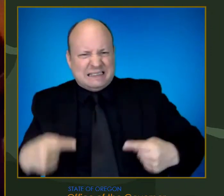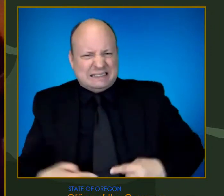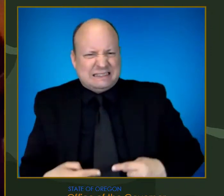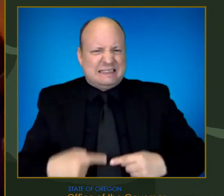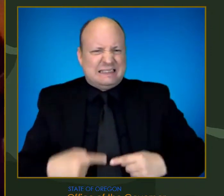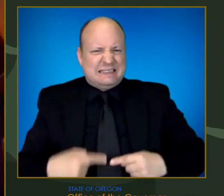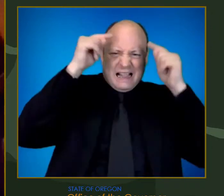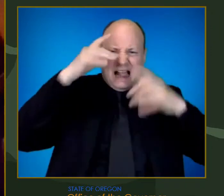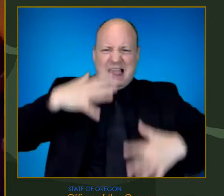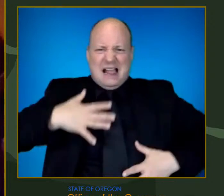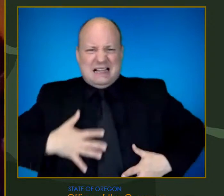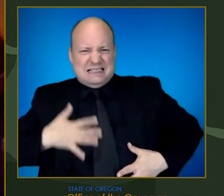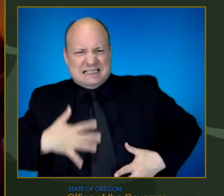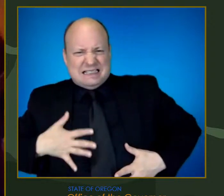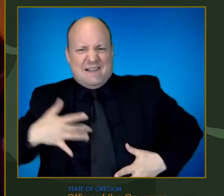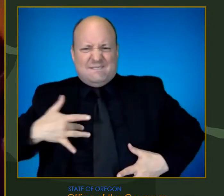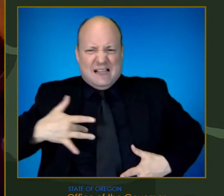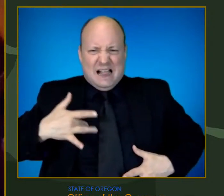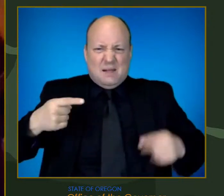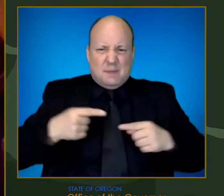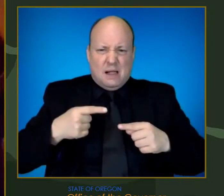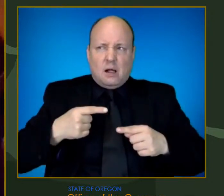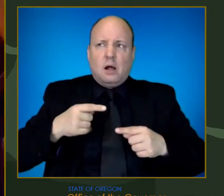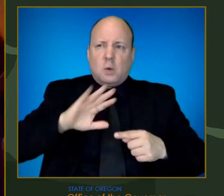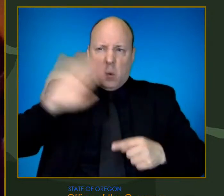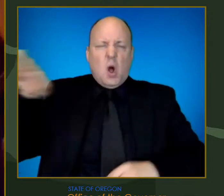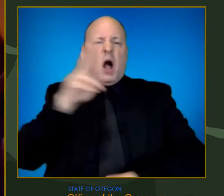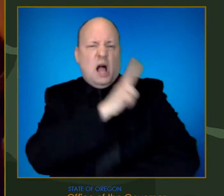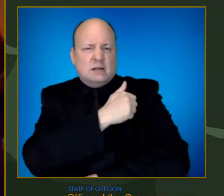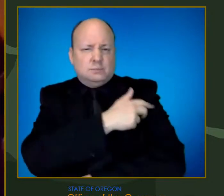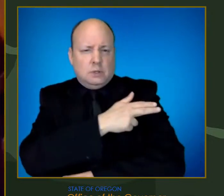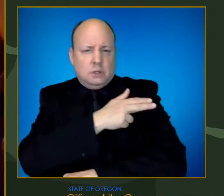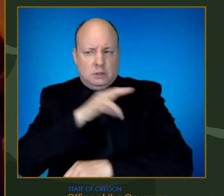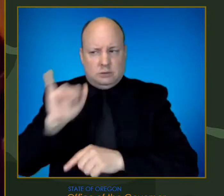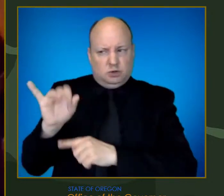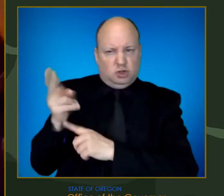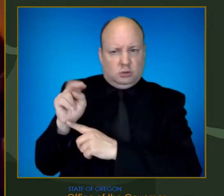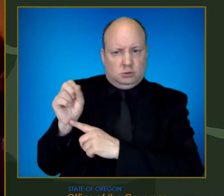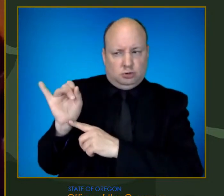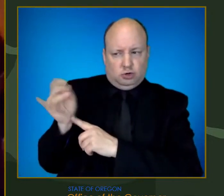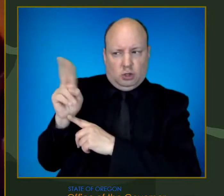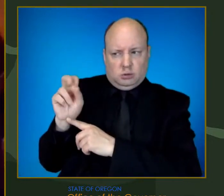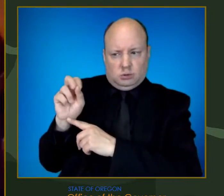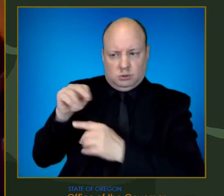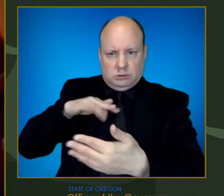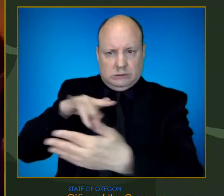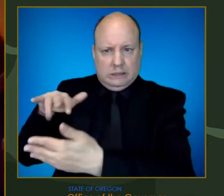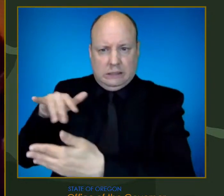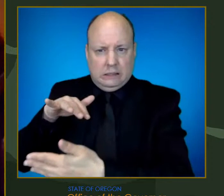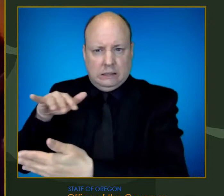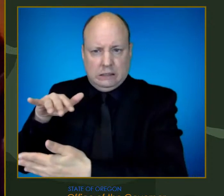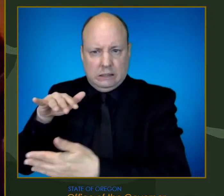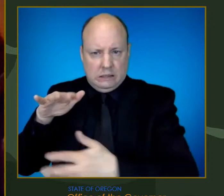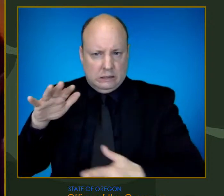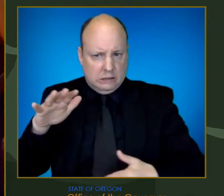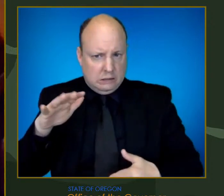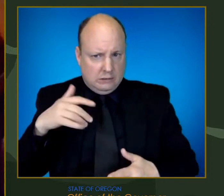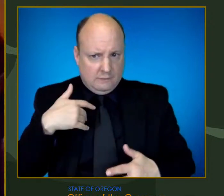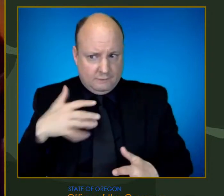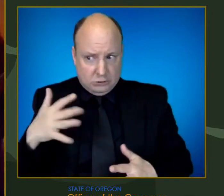seek medical care. I recognize that this is concerning for many of you who have either received the vaccine or were looking forward to